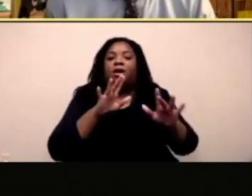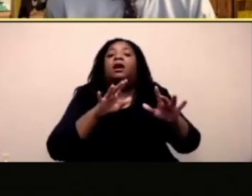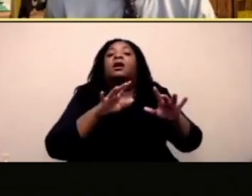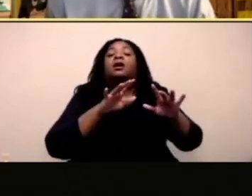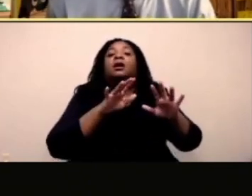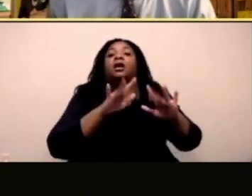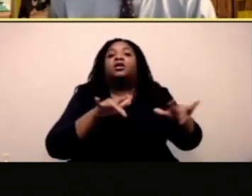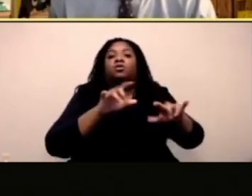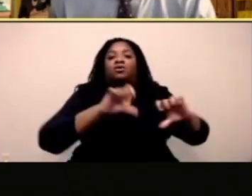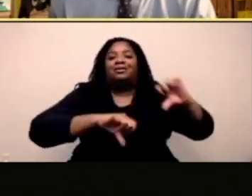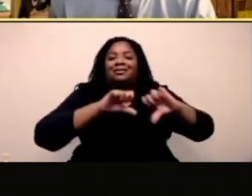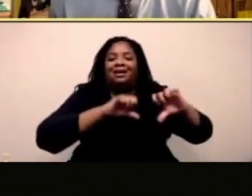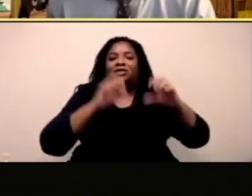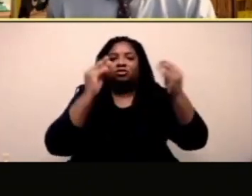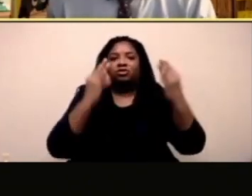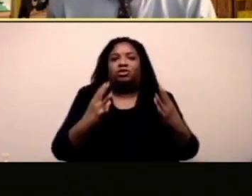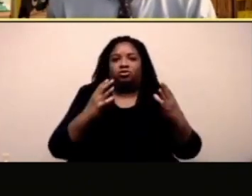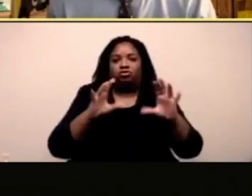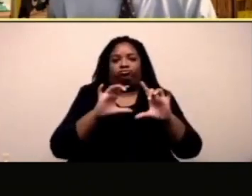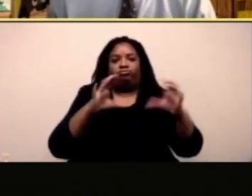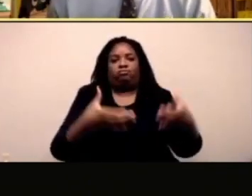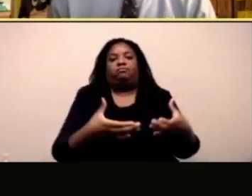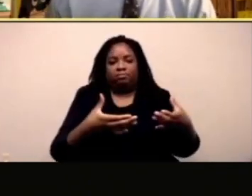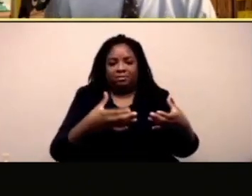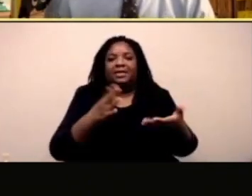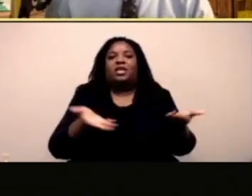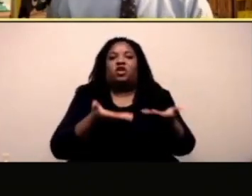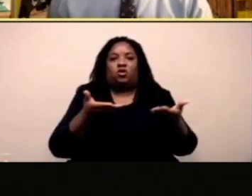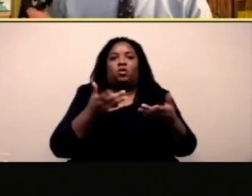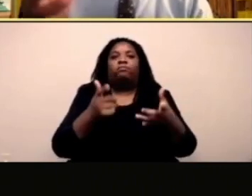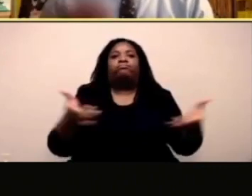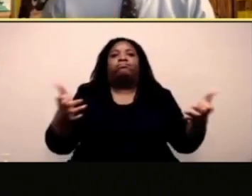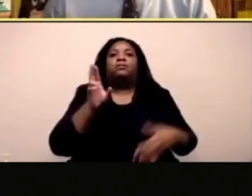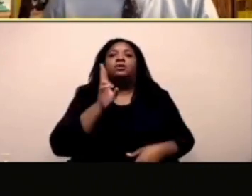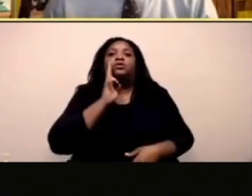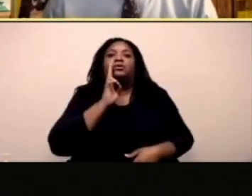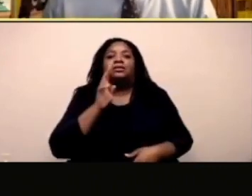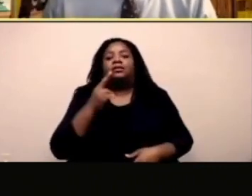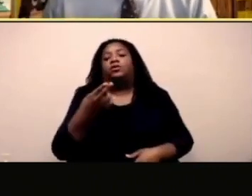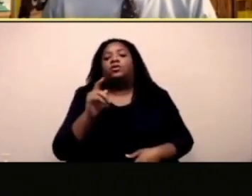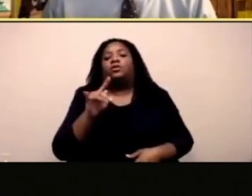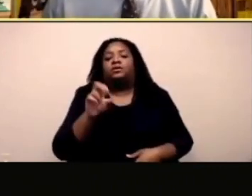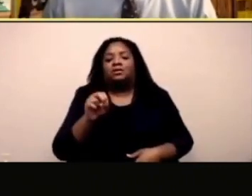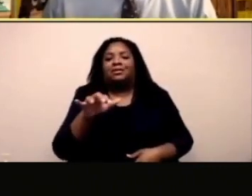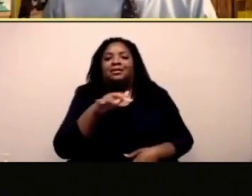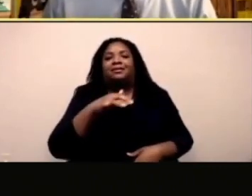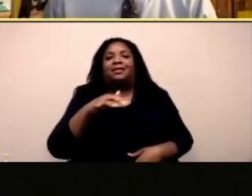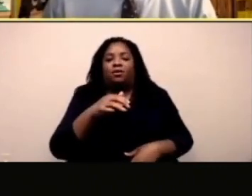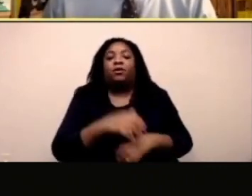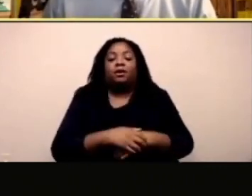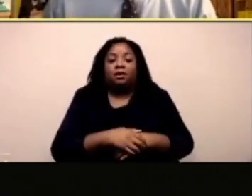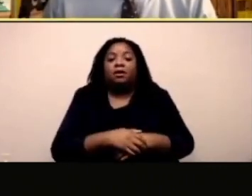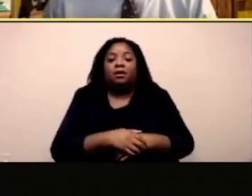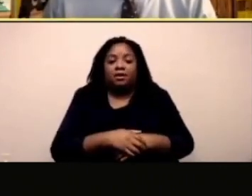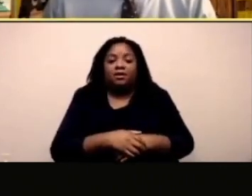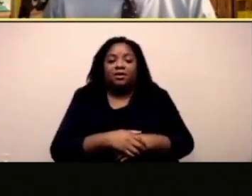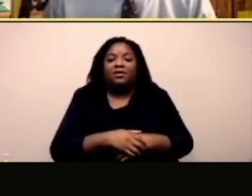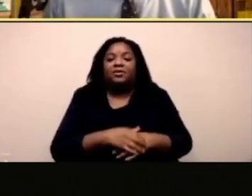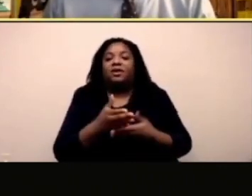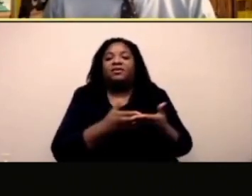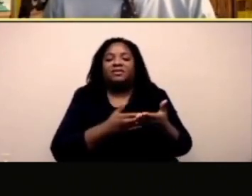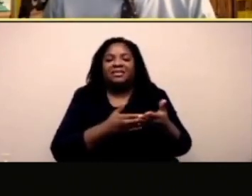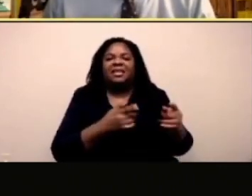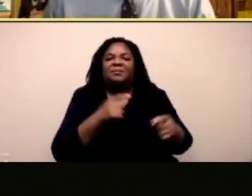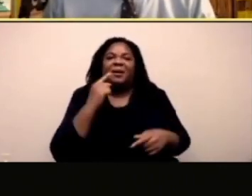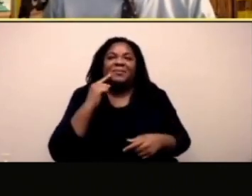Teachers Association here in the greater Houston area. So, that's crazy. We have some clapping right there. I'm like, I missed you,